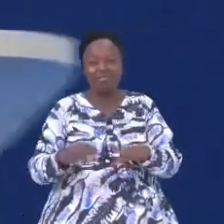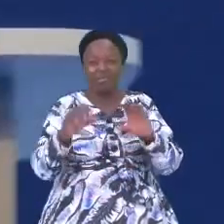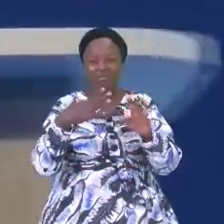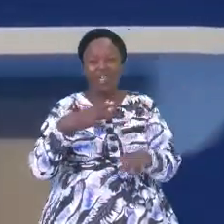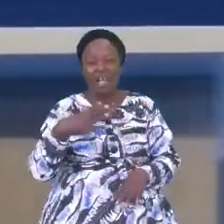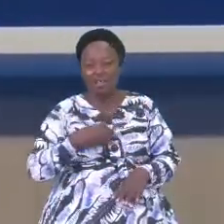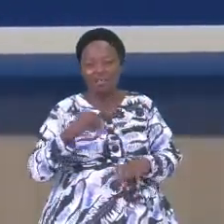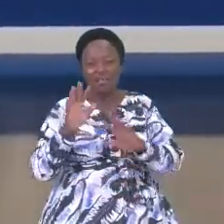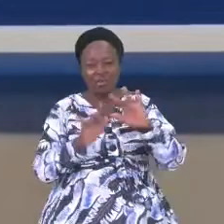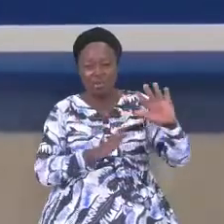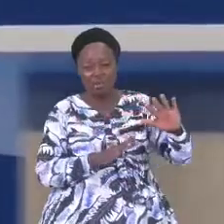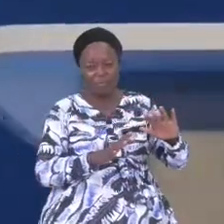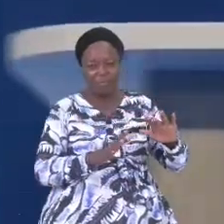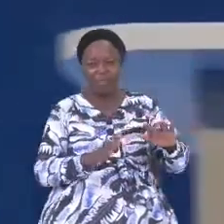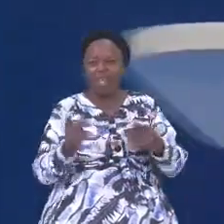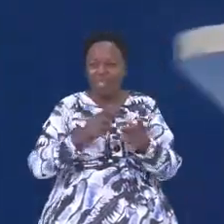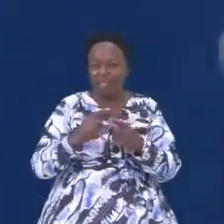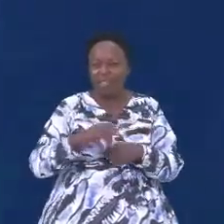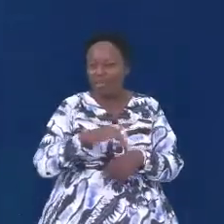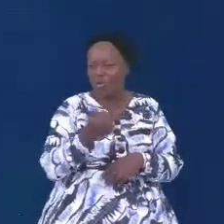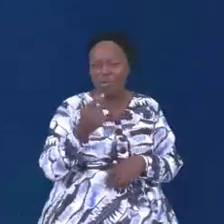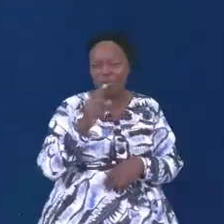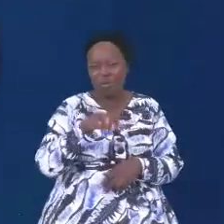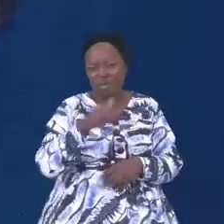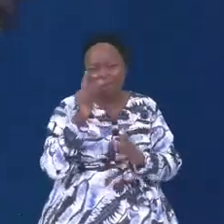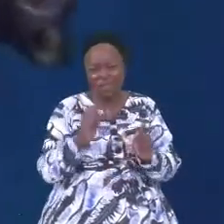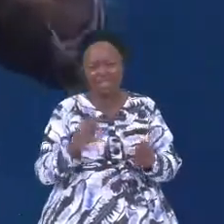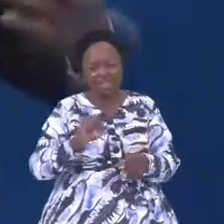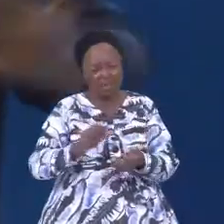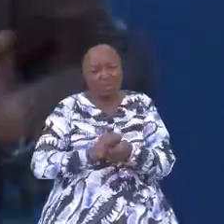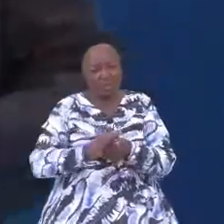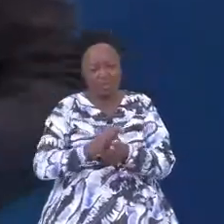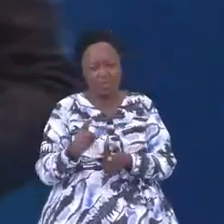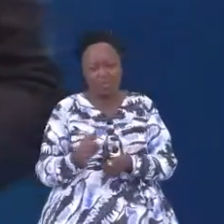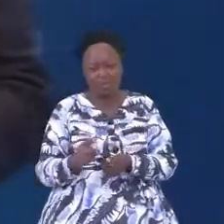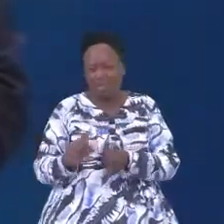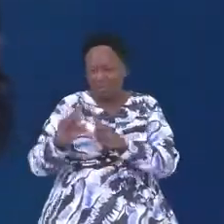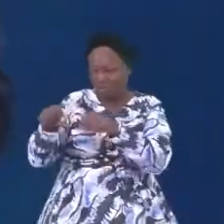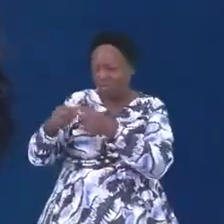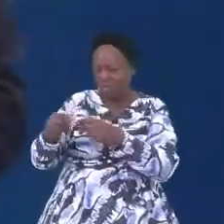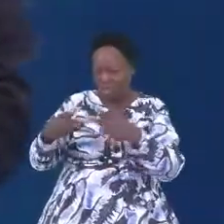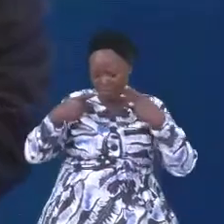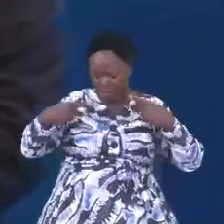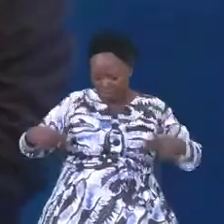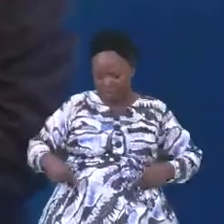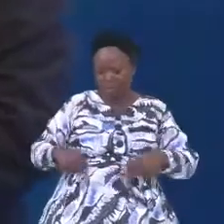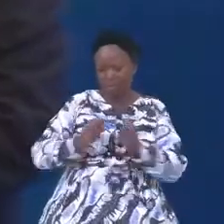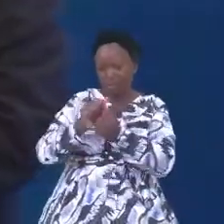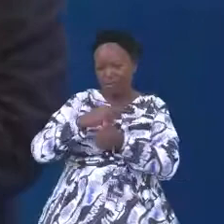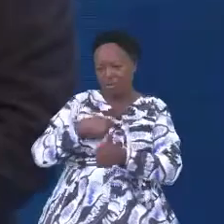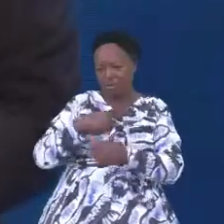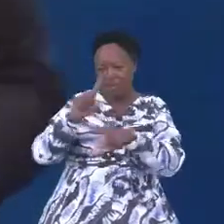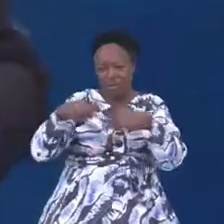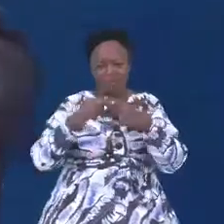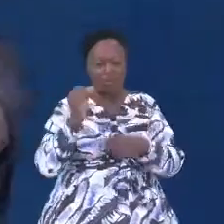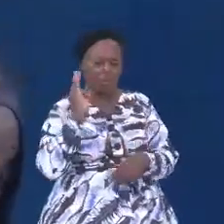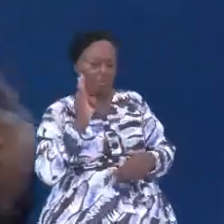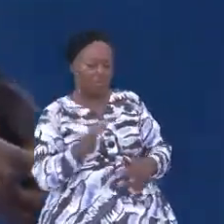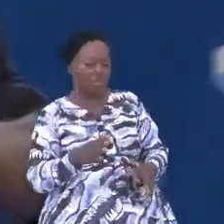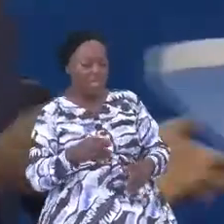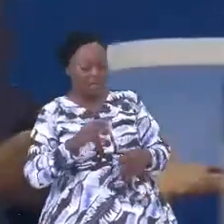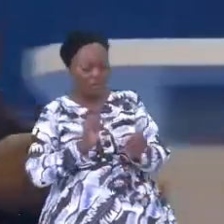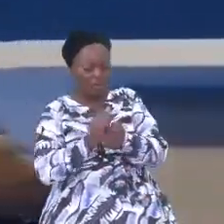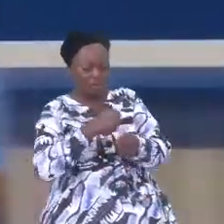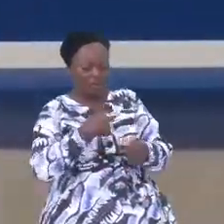man did not call for a prophet, wash me. Call for a priest, wash me. Call for a pastor, wash me. Call for